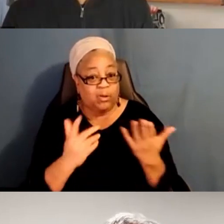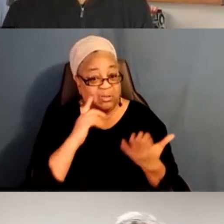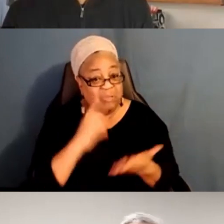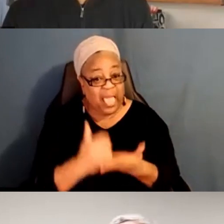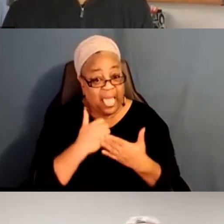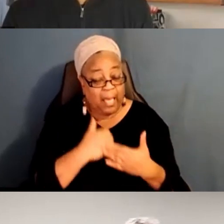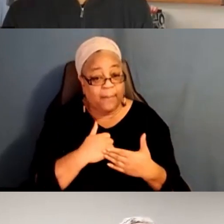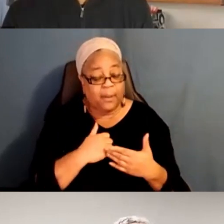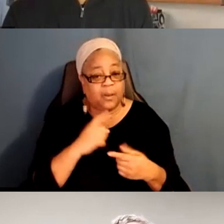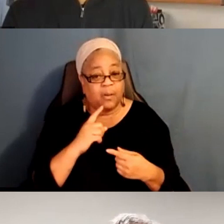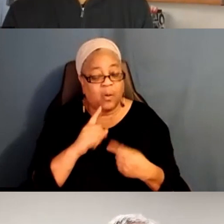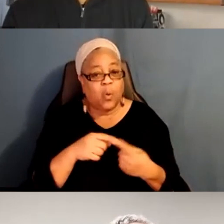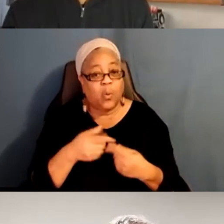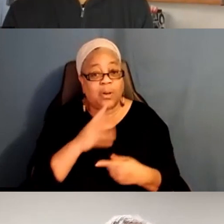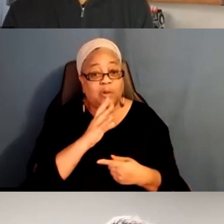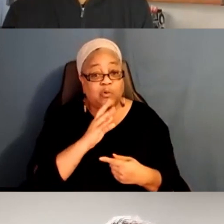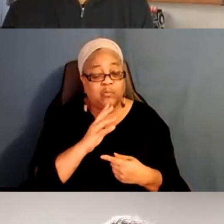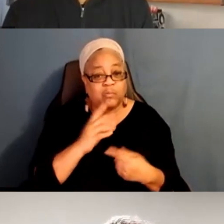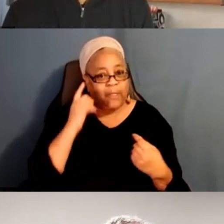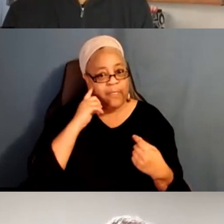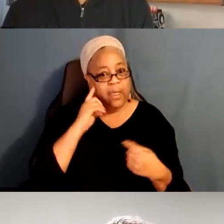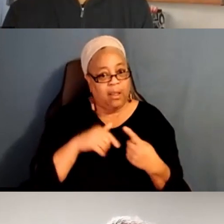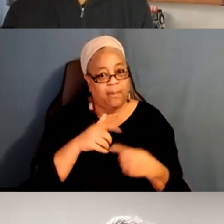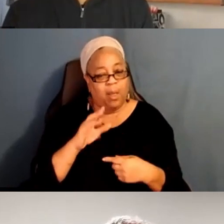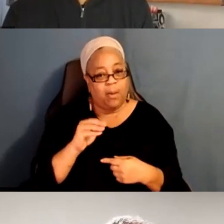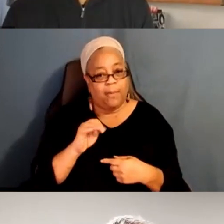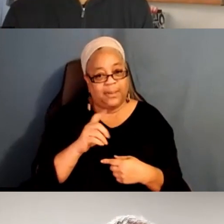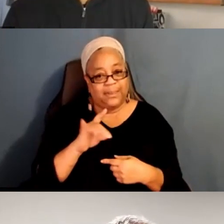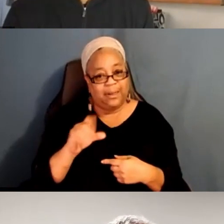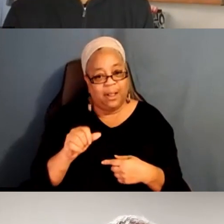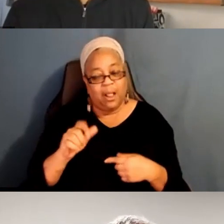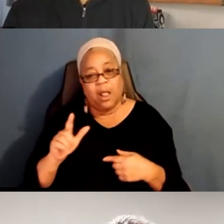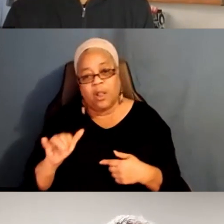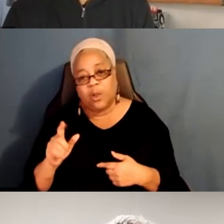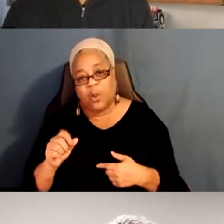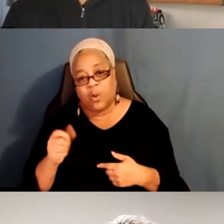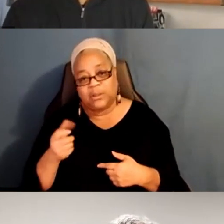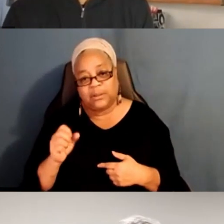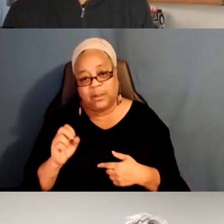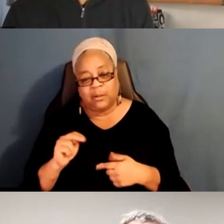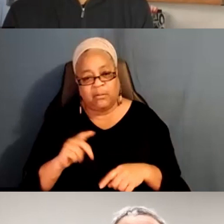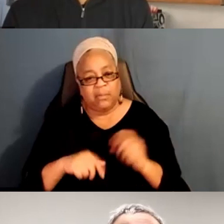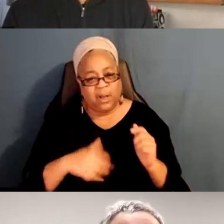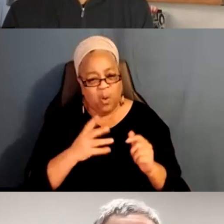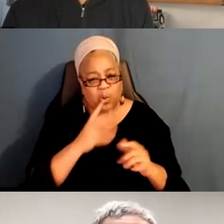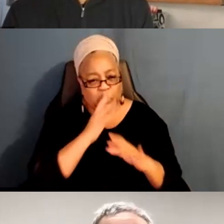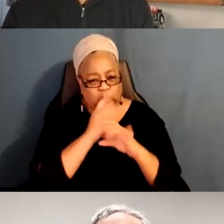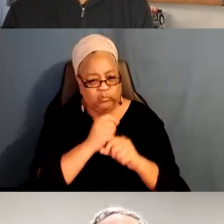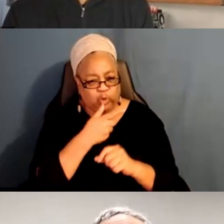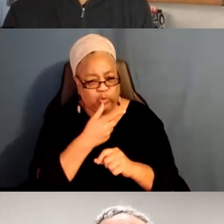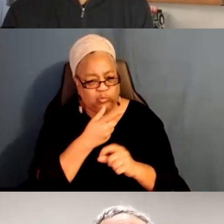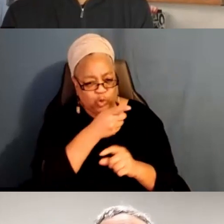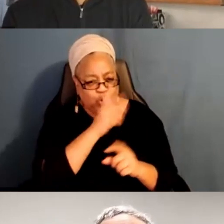Deana Lawson. So I kind of wanted to ask you a bit more about that, but I do want to draw your attention as well